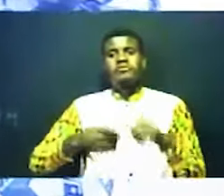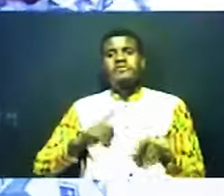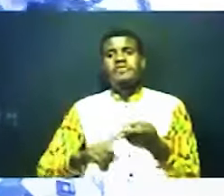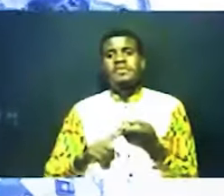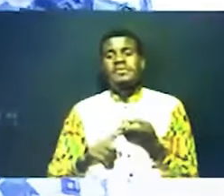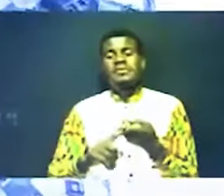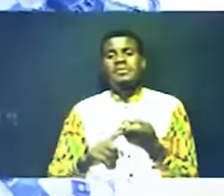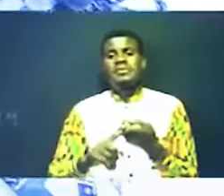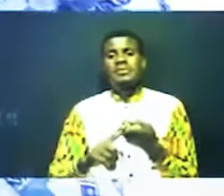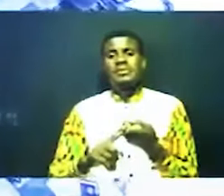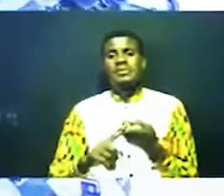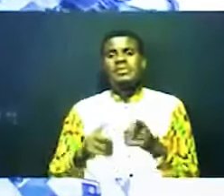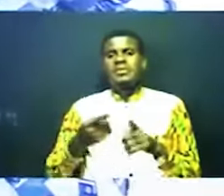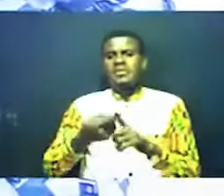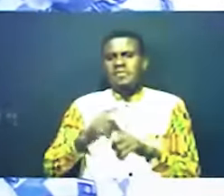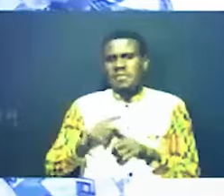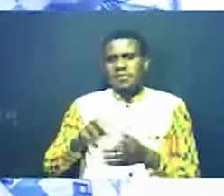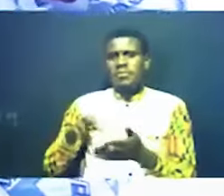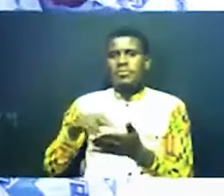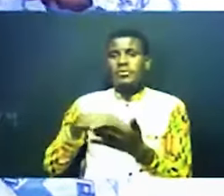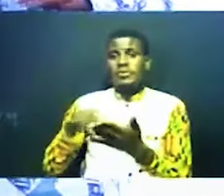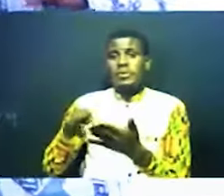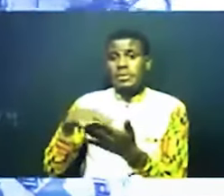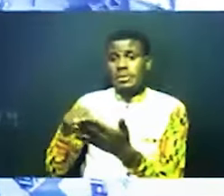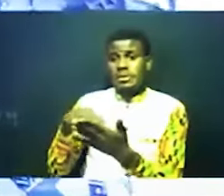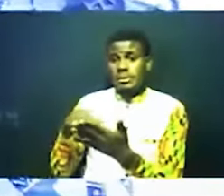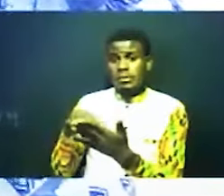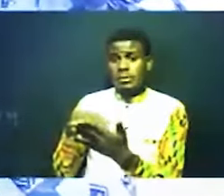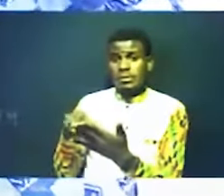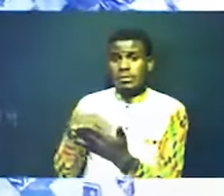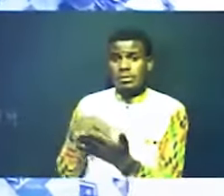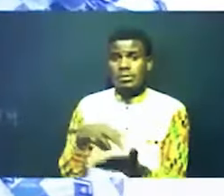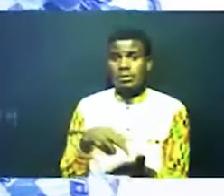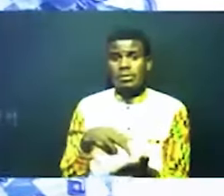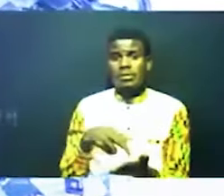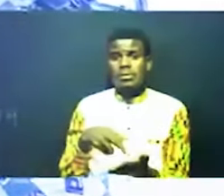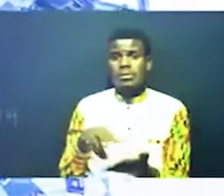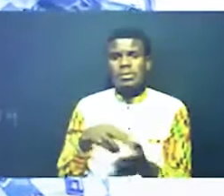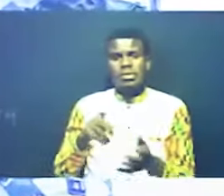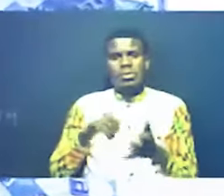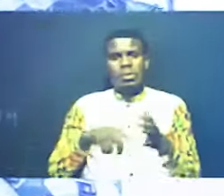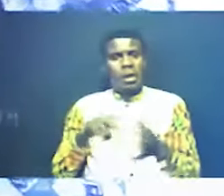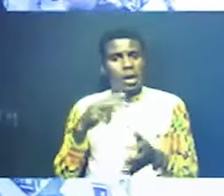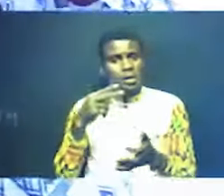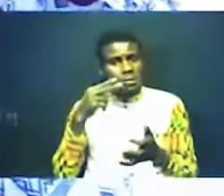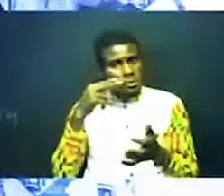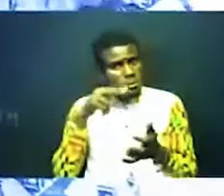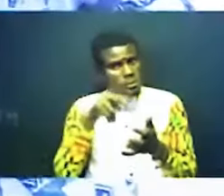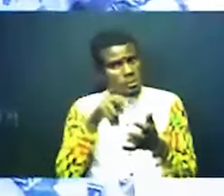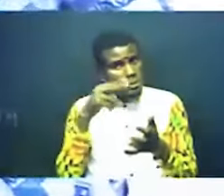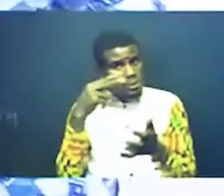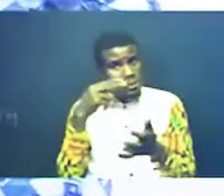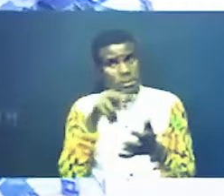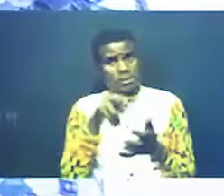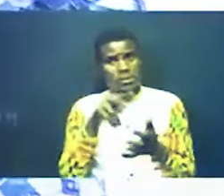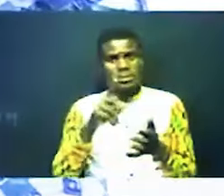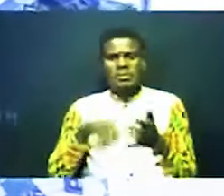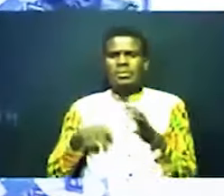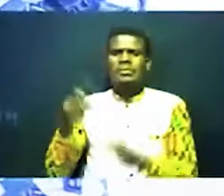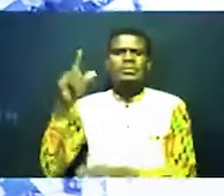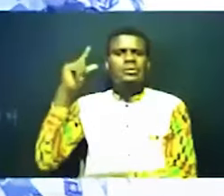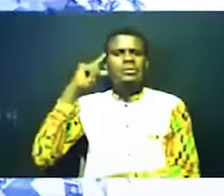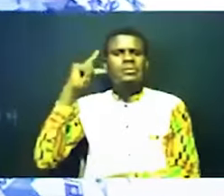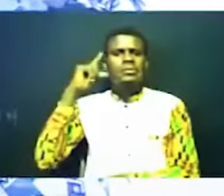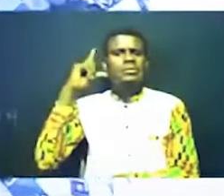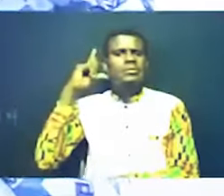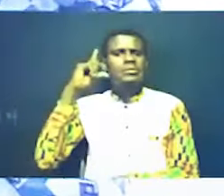fi won ene won ko school. From our reading. E bi fi fi nwoma ya kenken mu. What we've been viewing. Nwoma ya ye hwe. What we've been listening nwoma